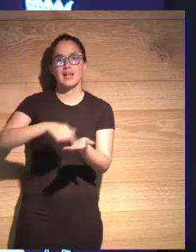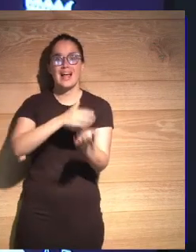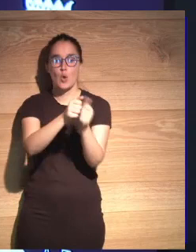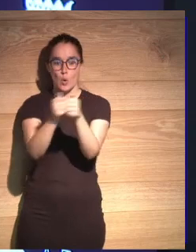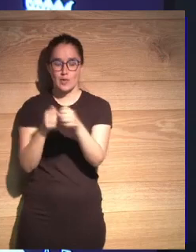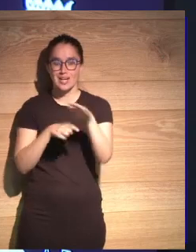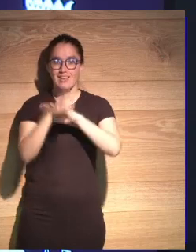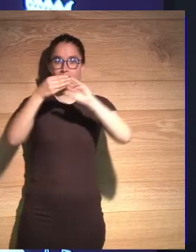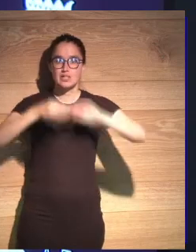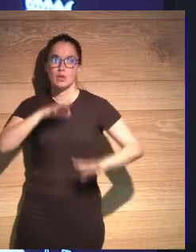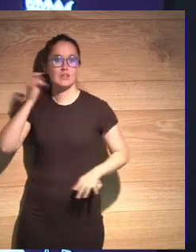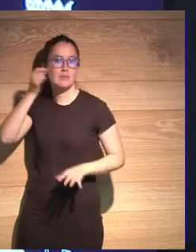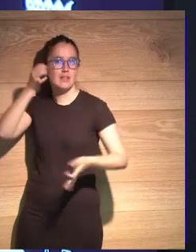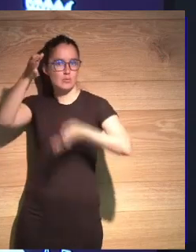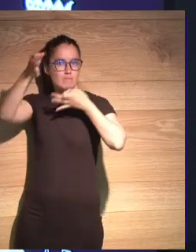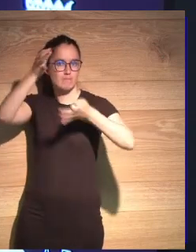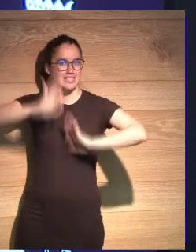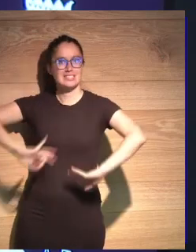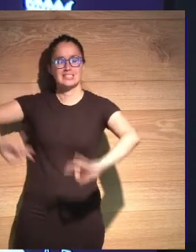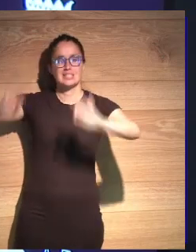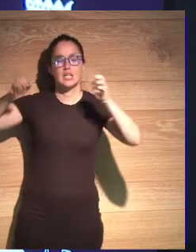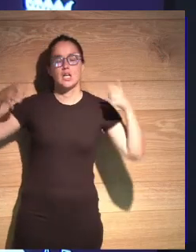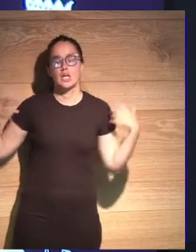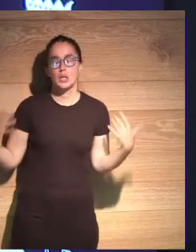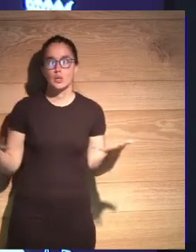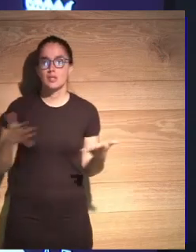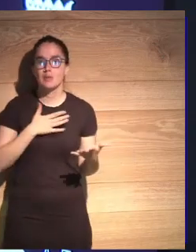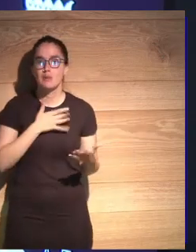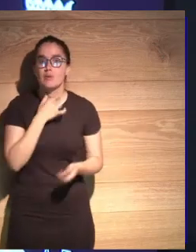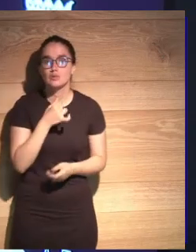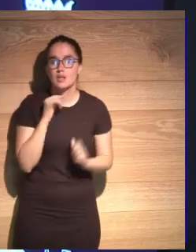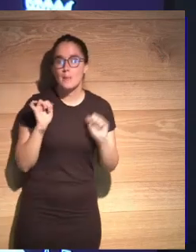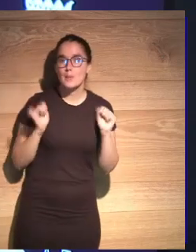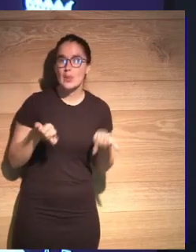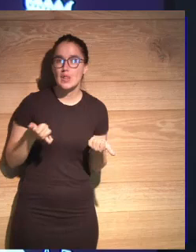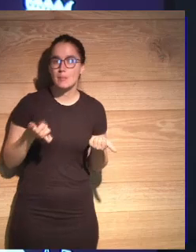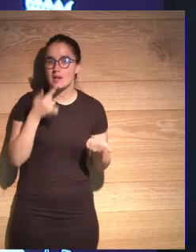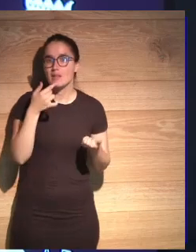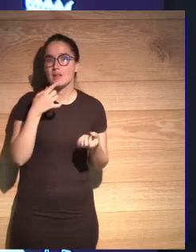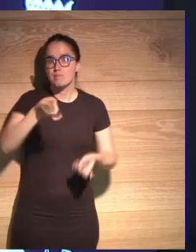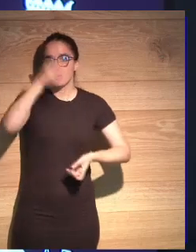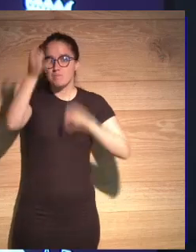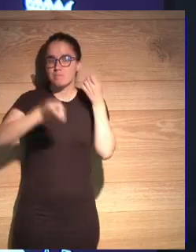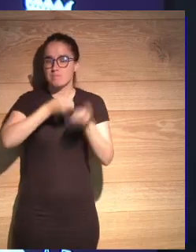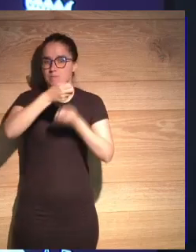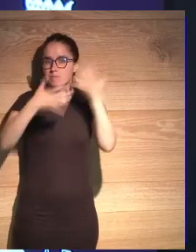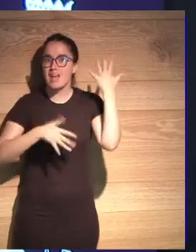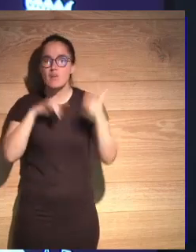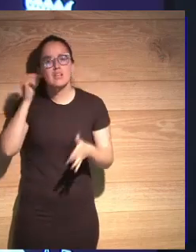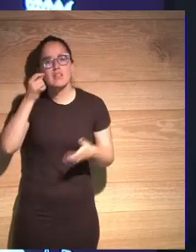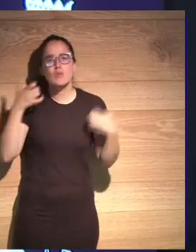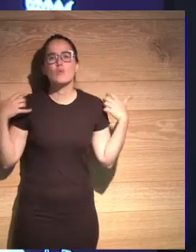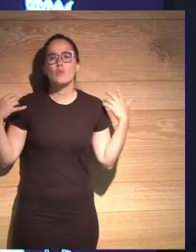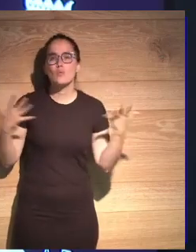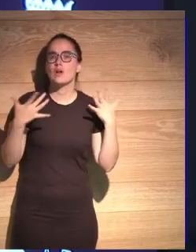experience that we are developing, we will ask the gamer to develop some specific skills. So I'd like you